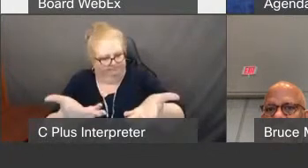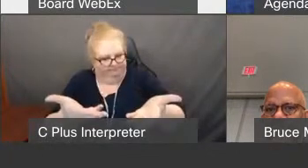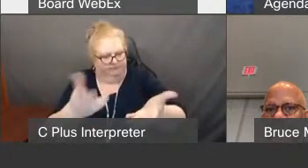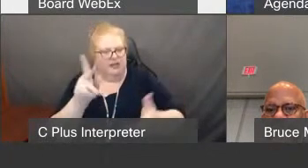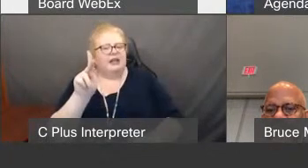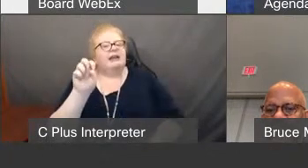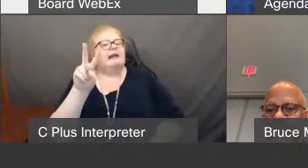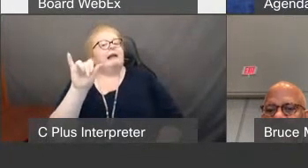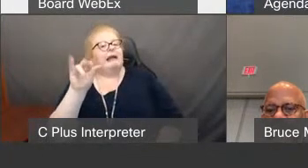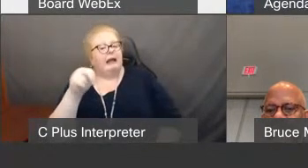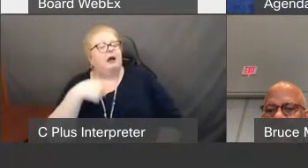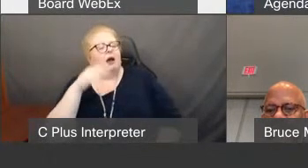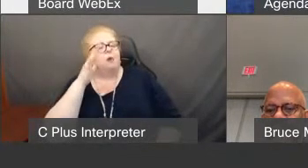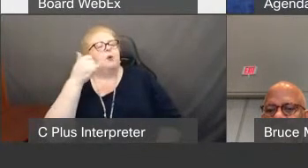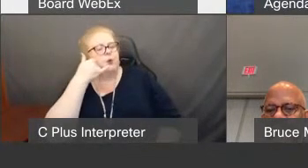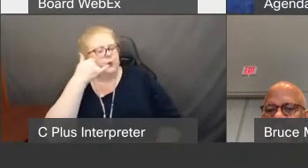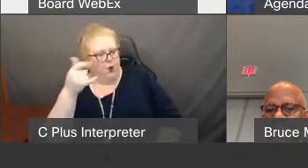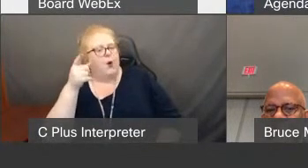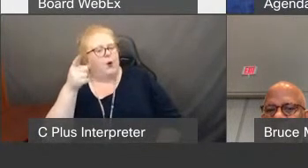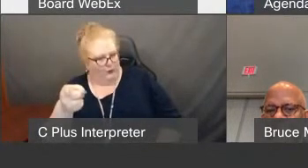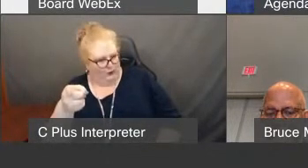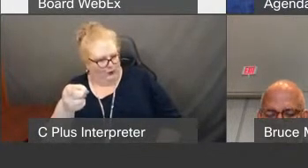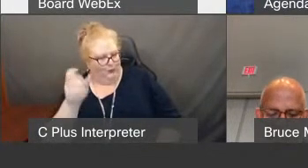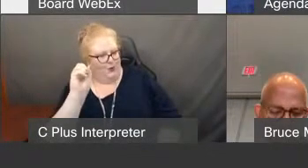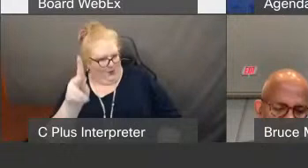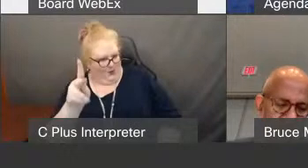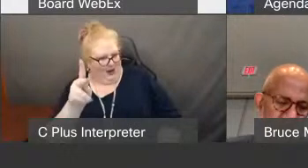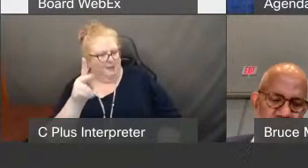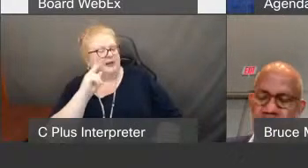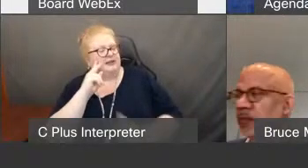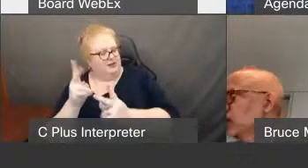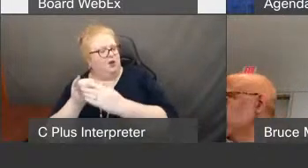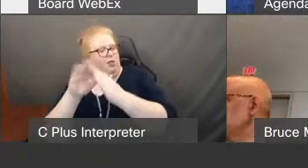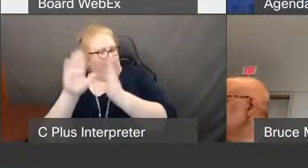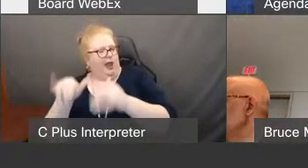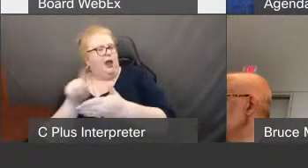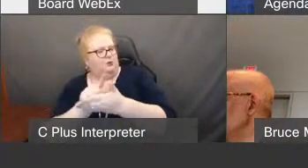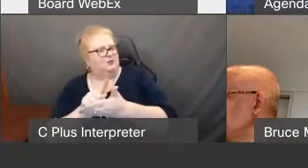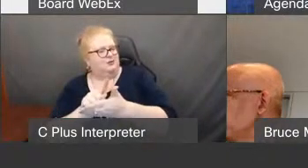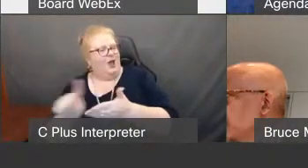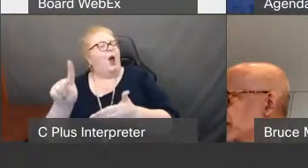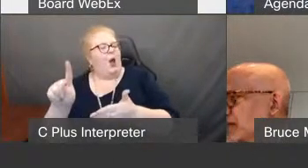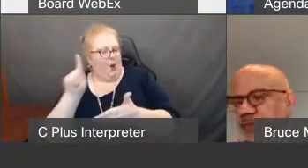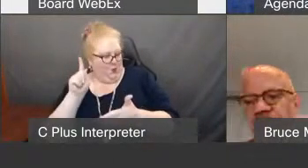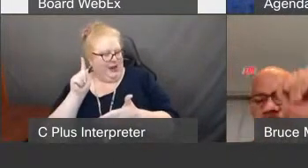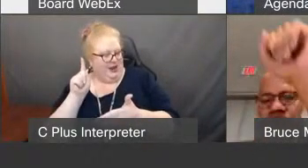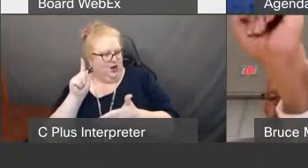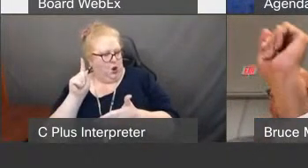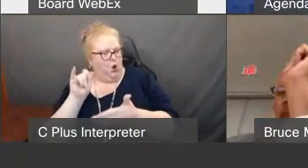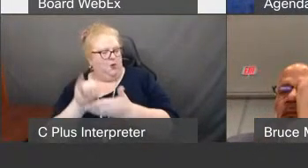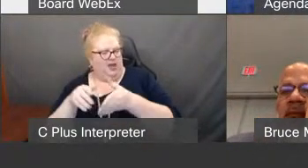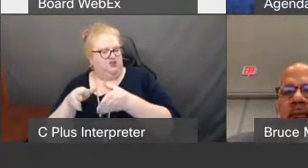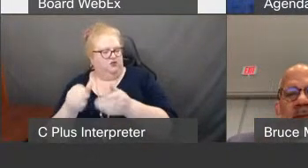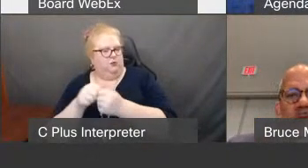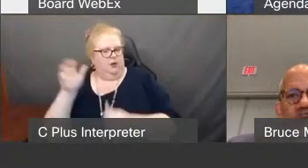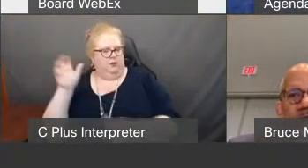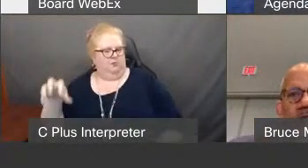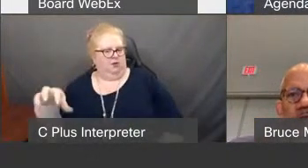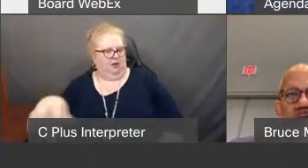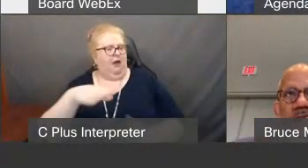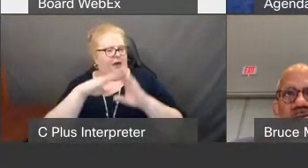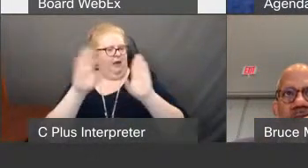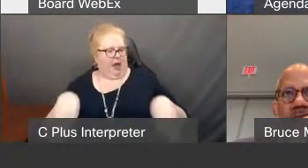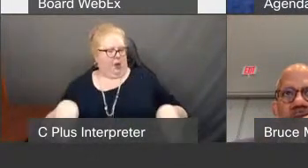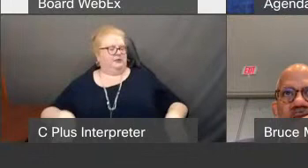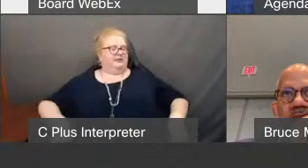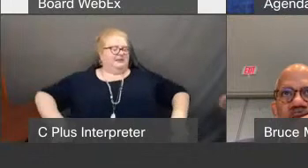calling you, because I ran across that house a week ago, and that street a week ago with all those houses. I mean, one I